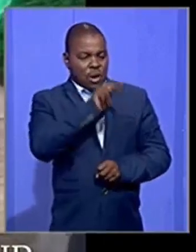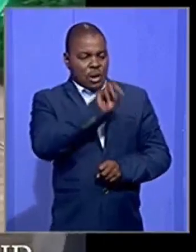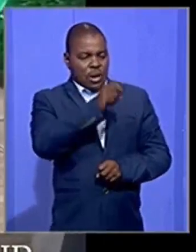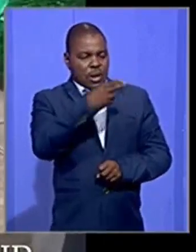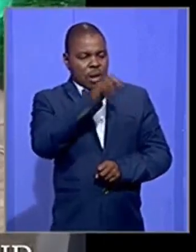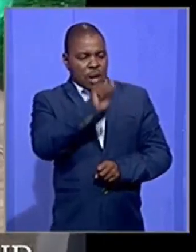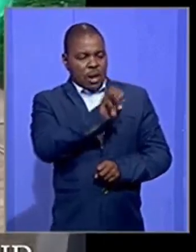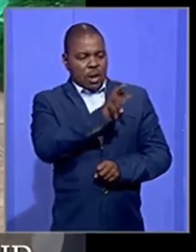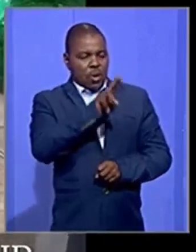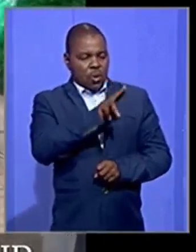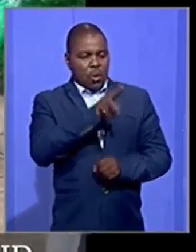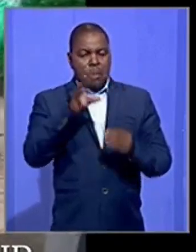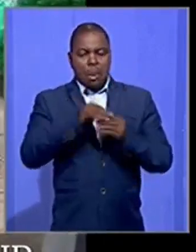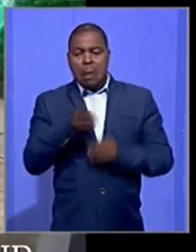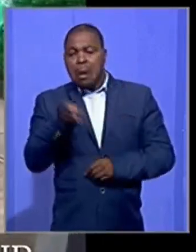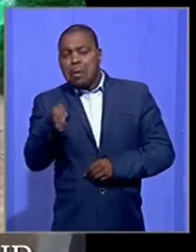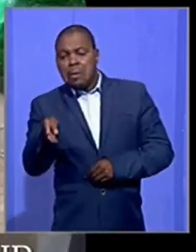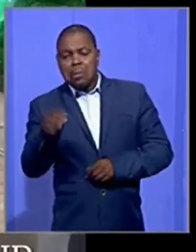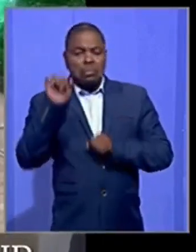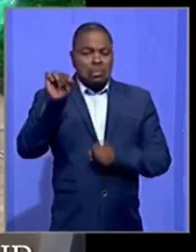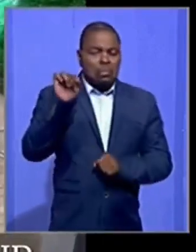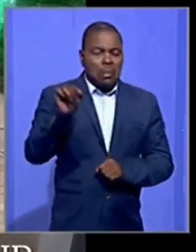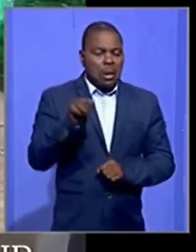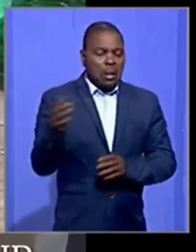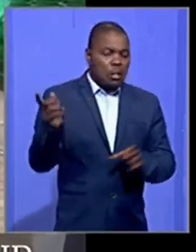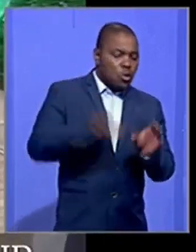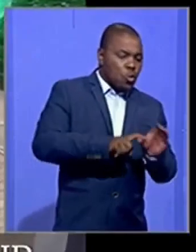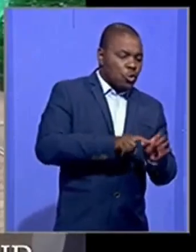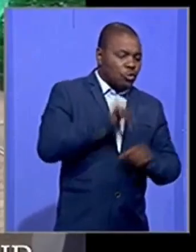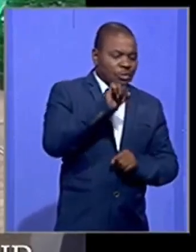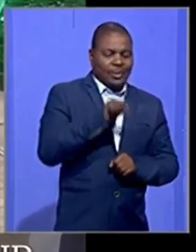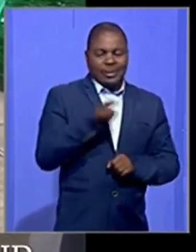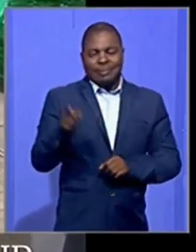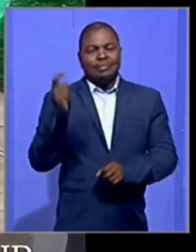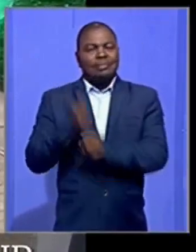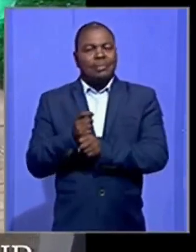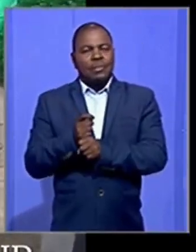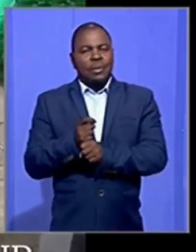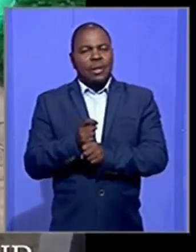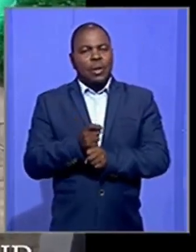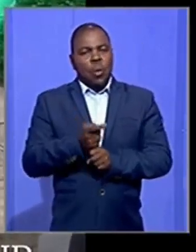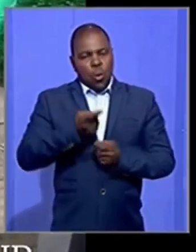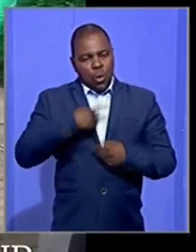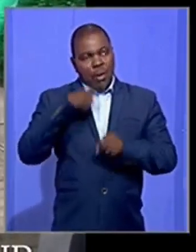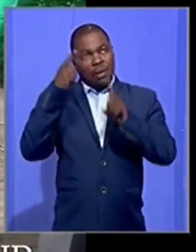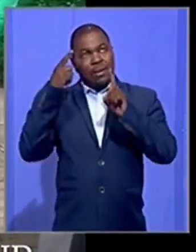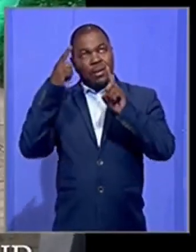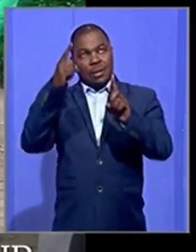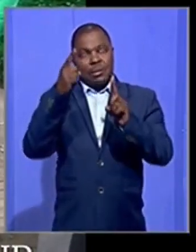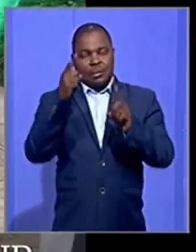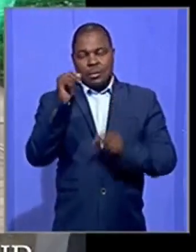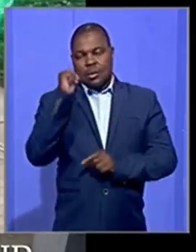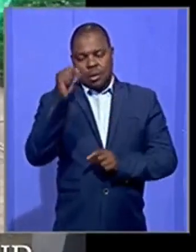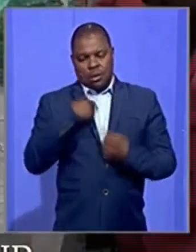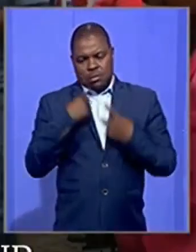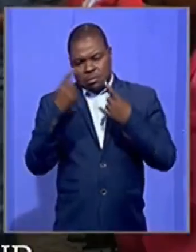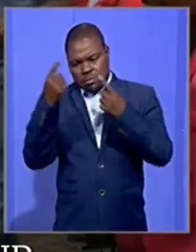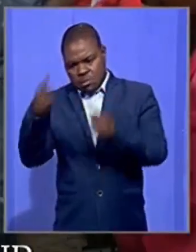join the strike. They are victimized. So our intention of yesterday was to go to the university and say, can you release our